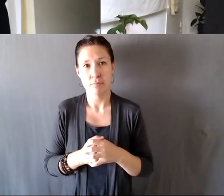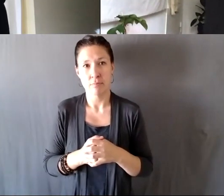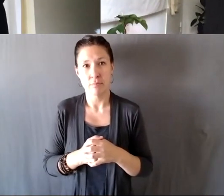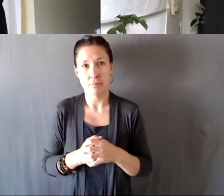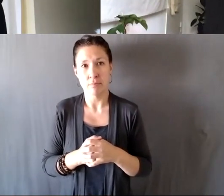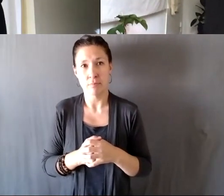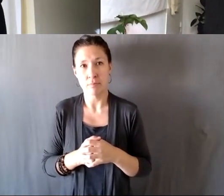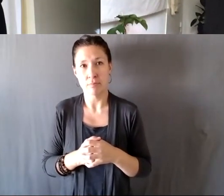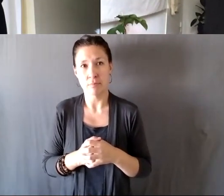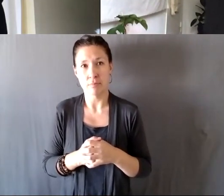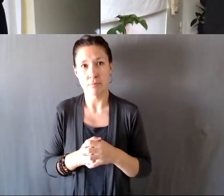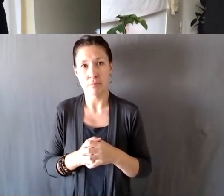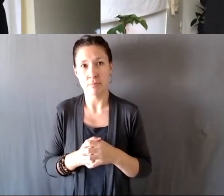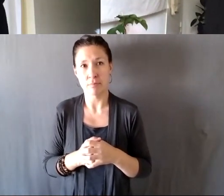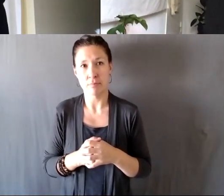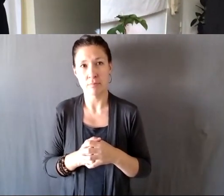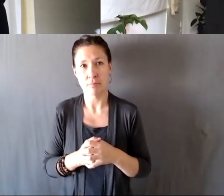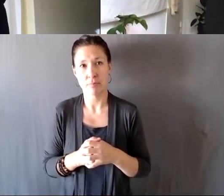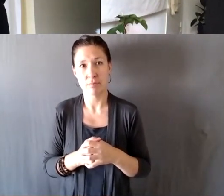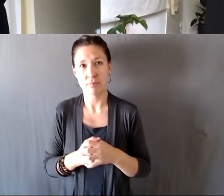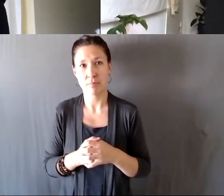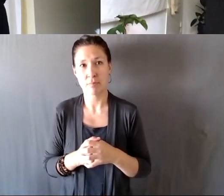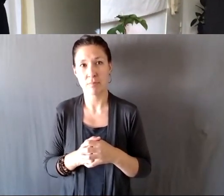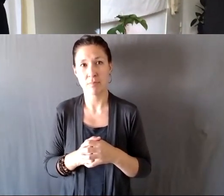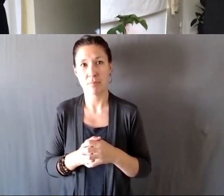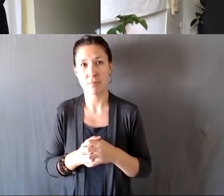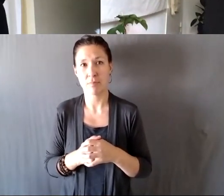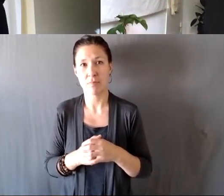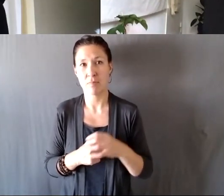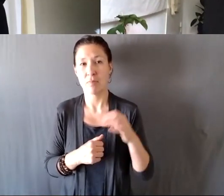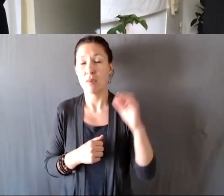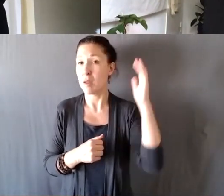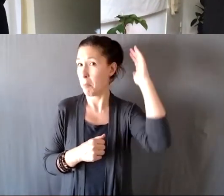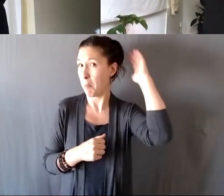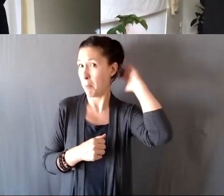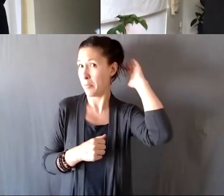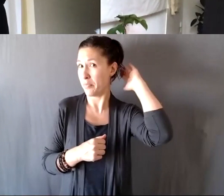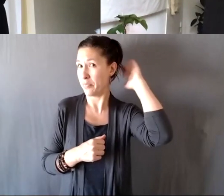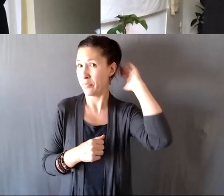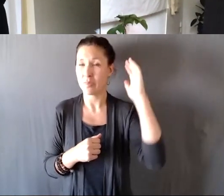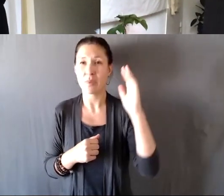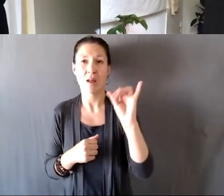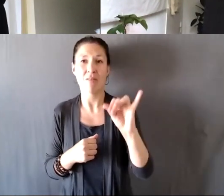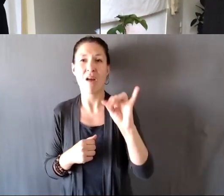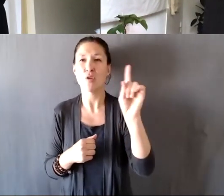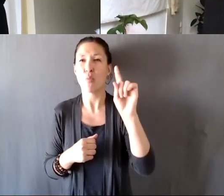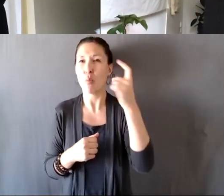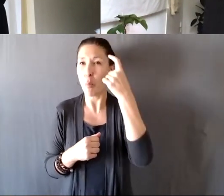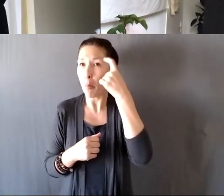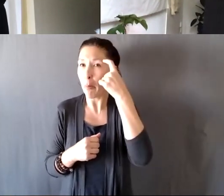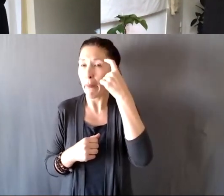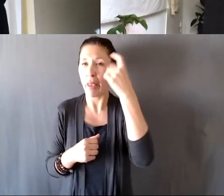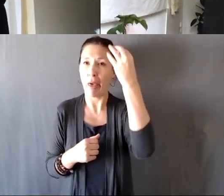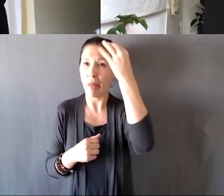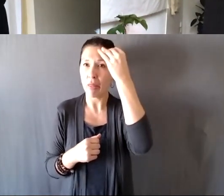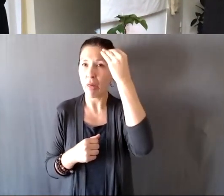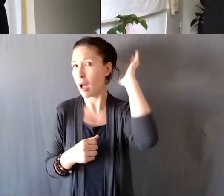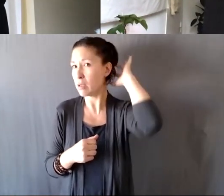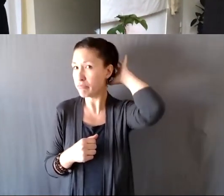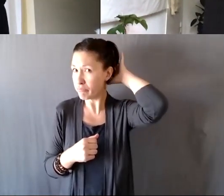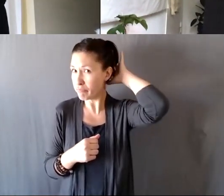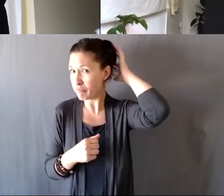nice little massage of the back of your head where you have your cranium, your brain, all your thoughts,